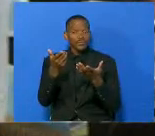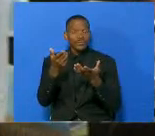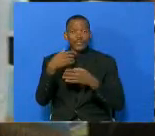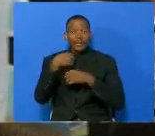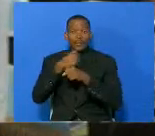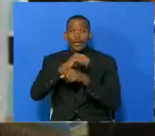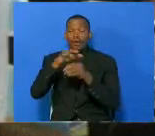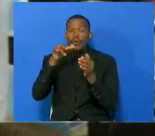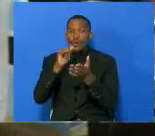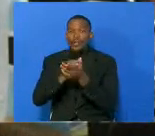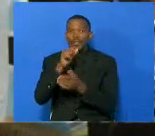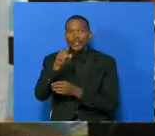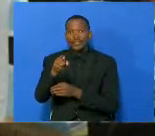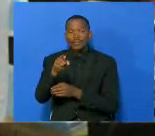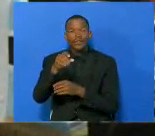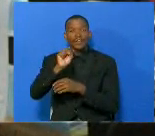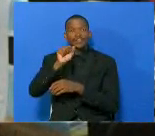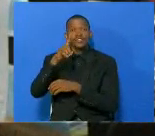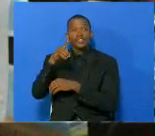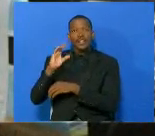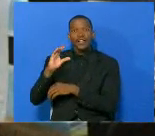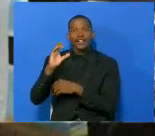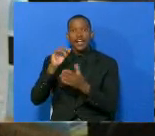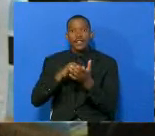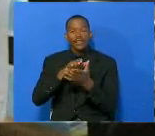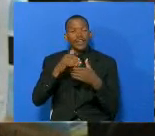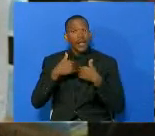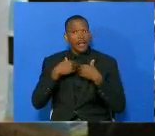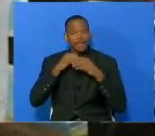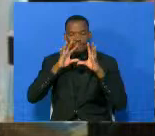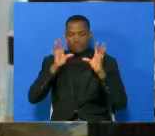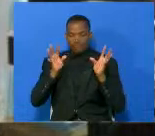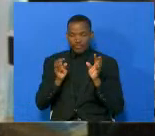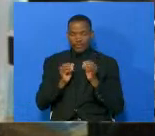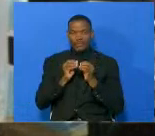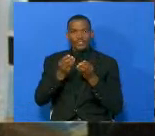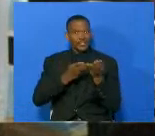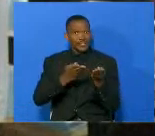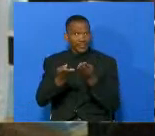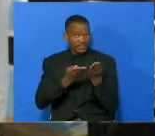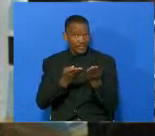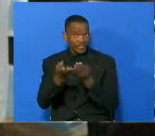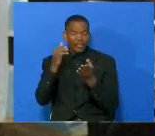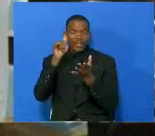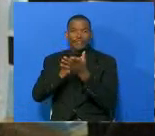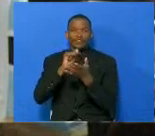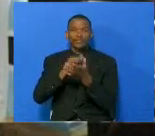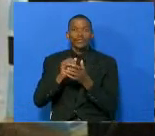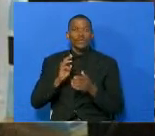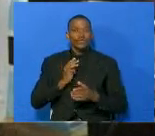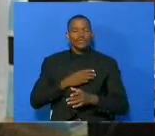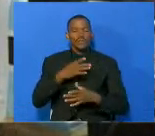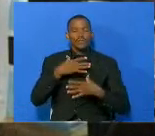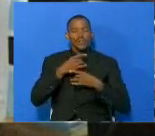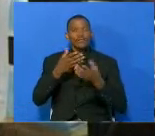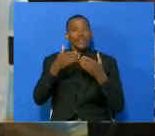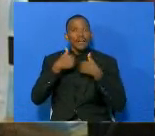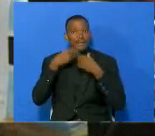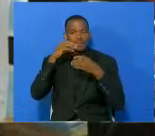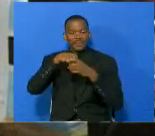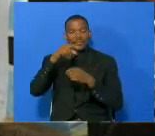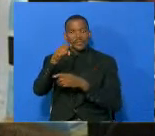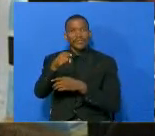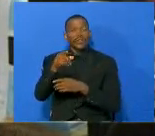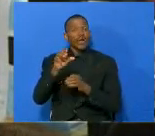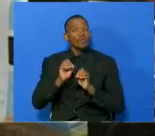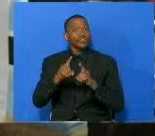membership to SADC, the fact that we have commodities and services that we like, that each has a competitive advantage